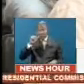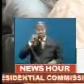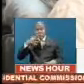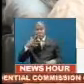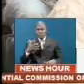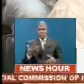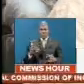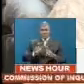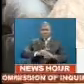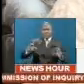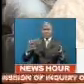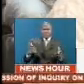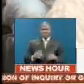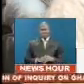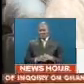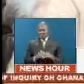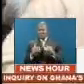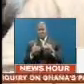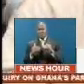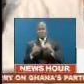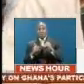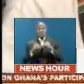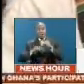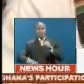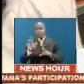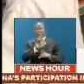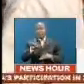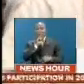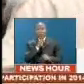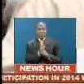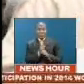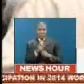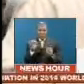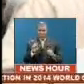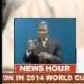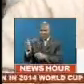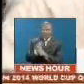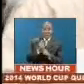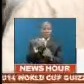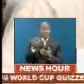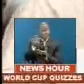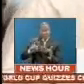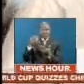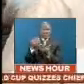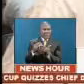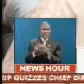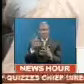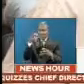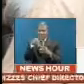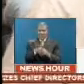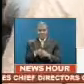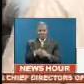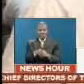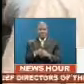there's allegedly a cutoff age of about 35, who want to start new businesses, will be able to access that particular funding